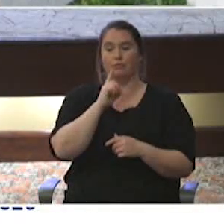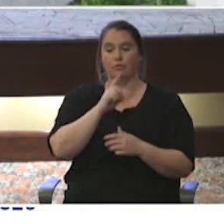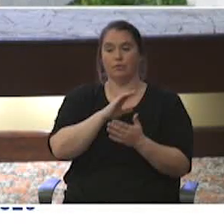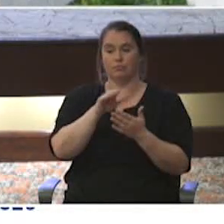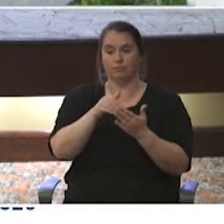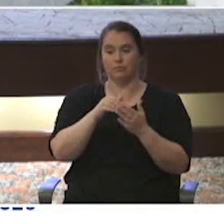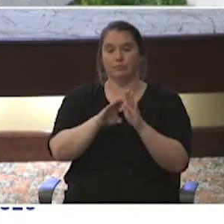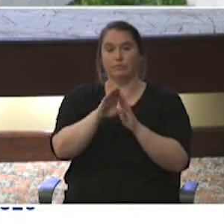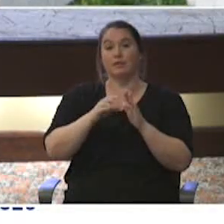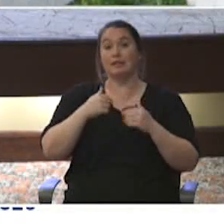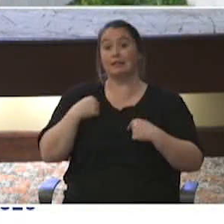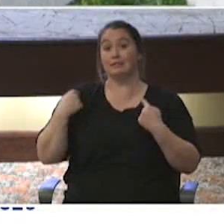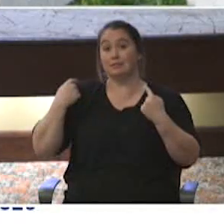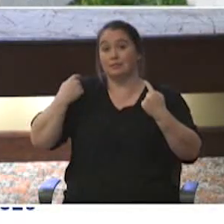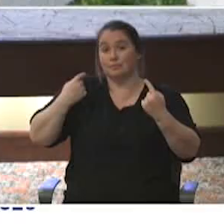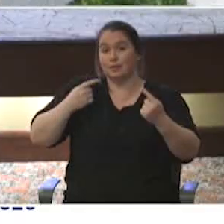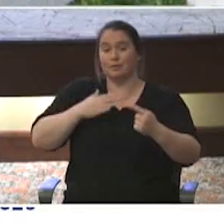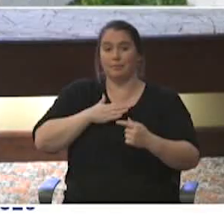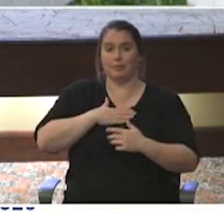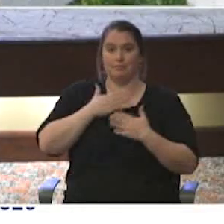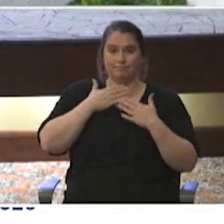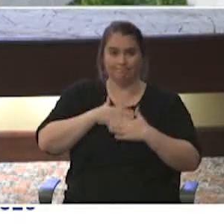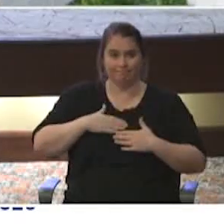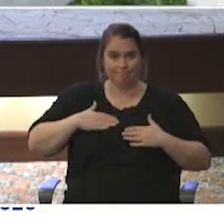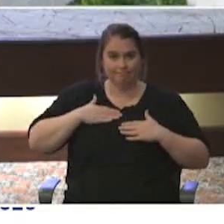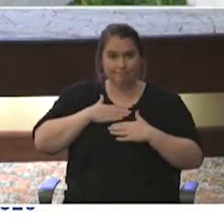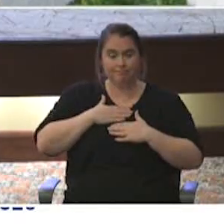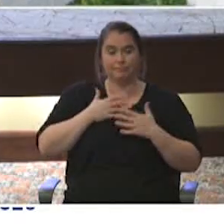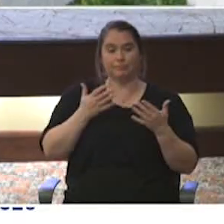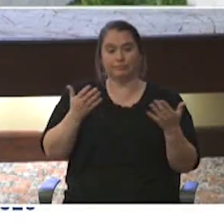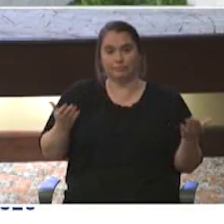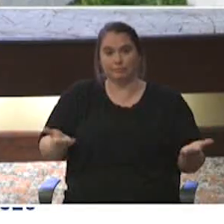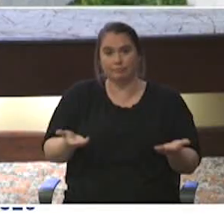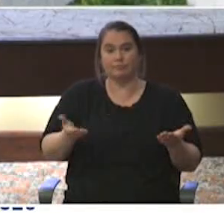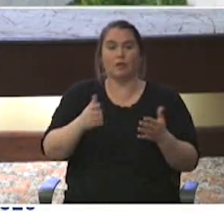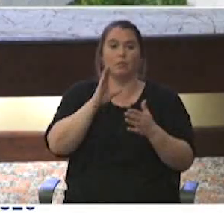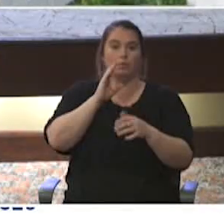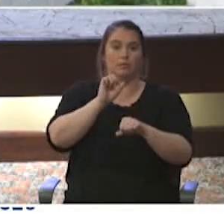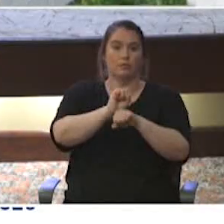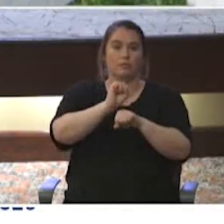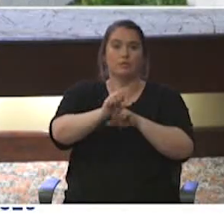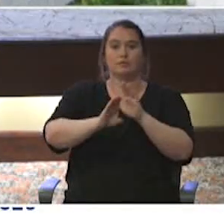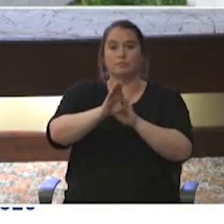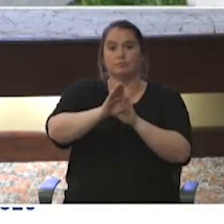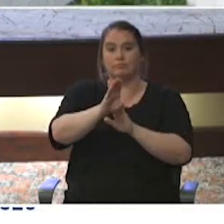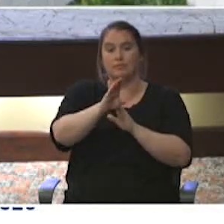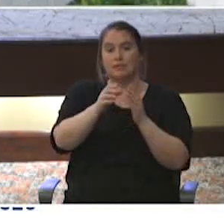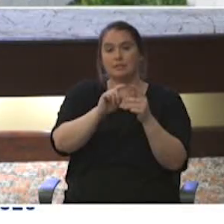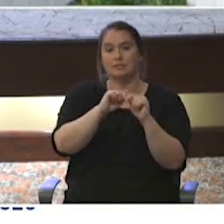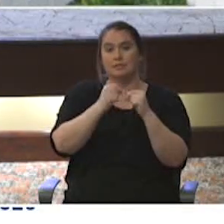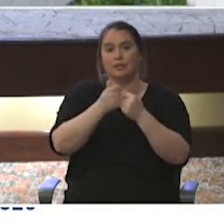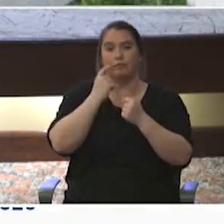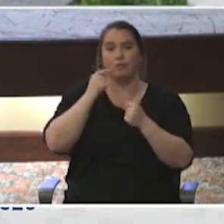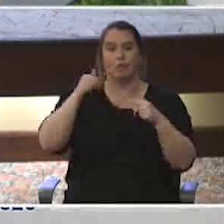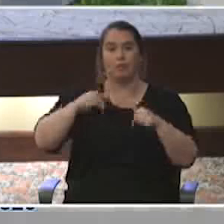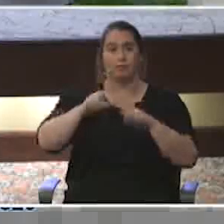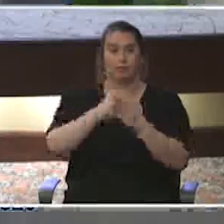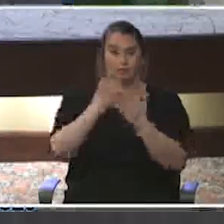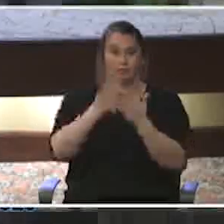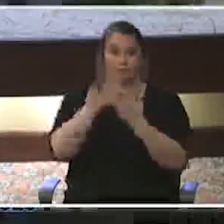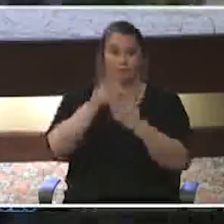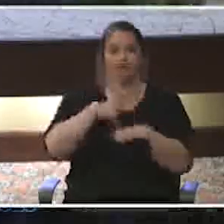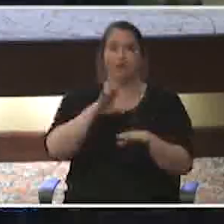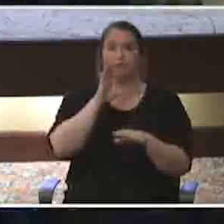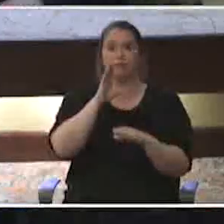It's been my pleasure to work closely with the Development Services team on the Downtown Redevelopment Project to deliver